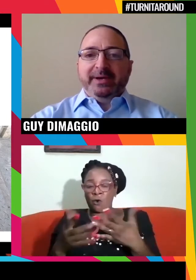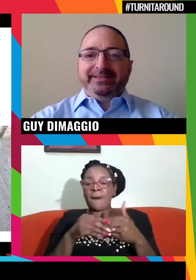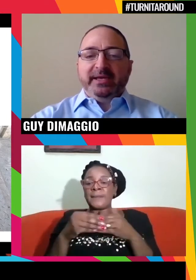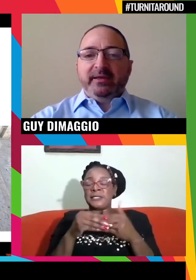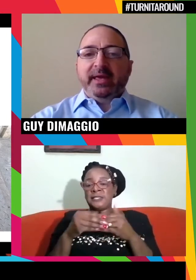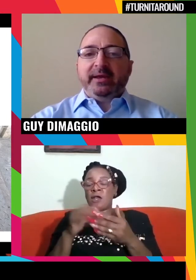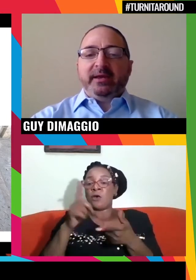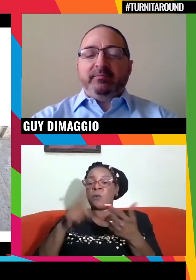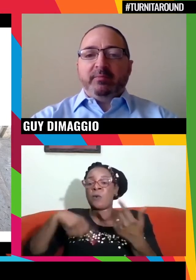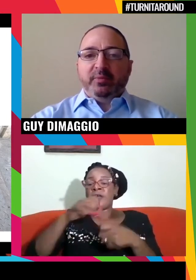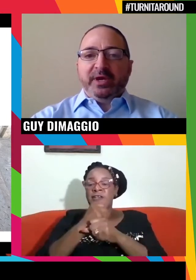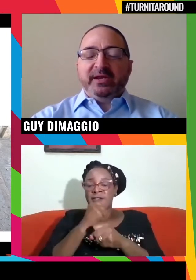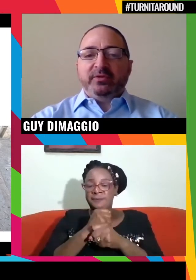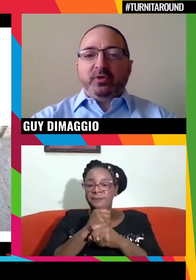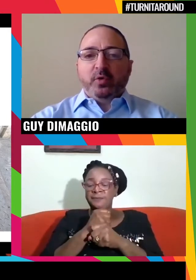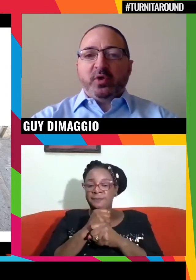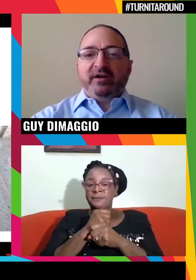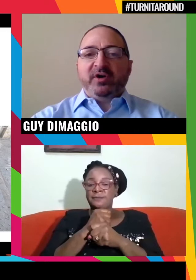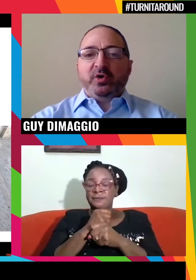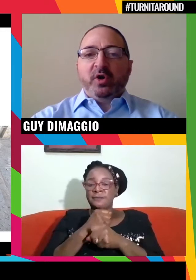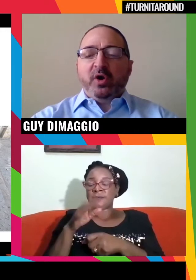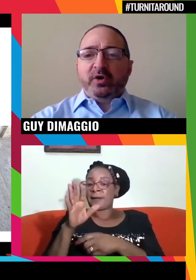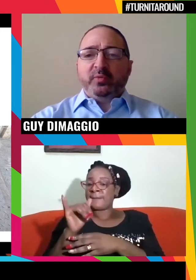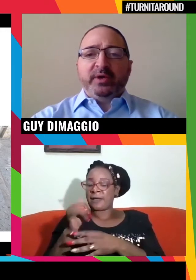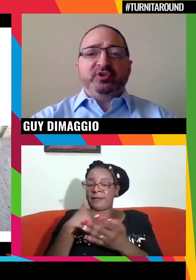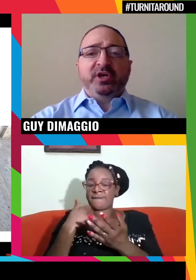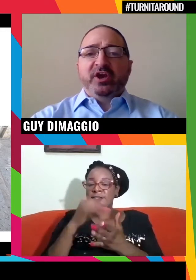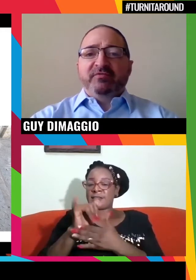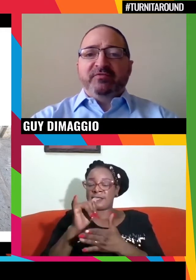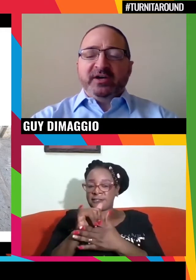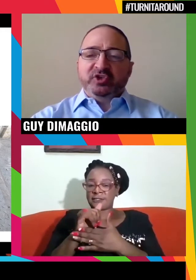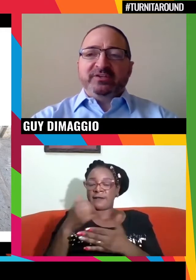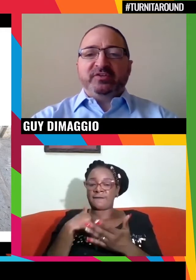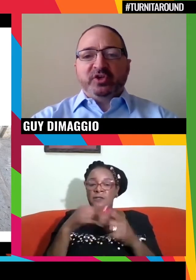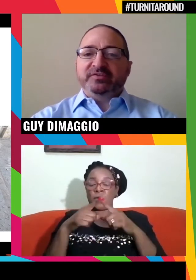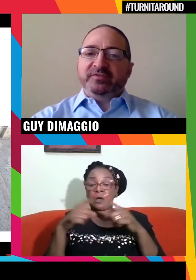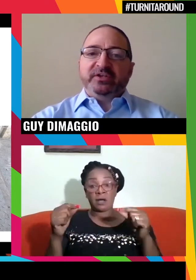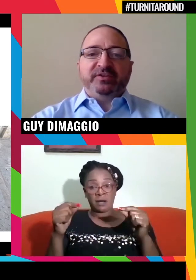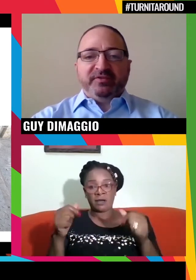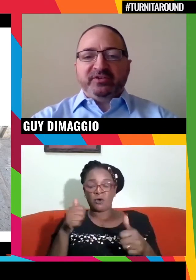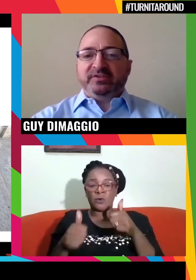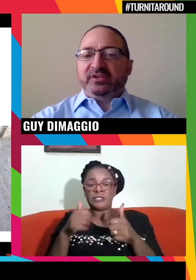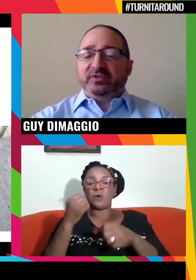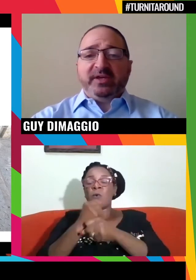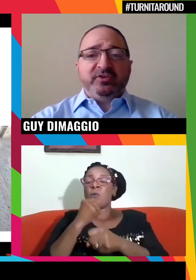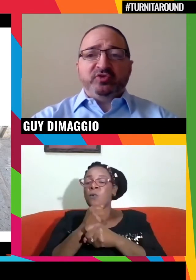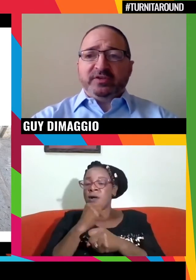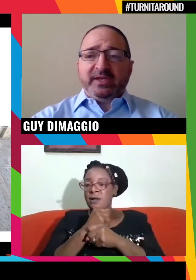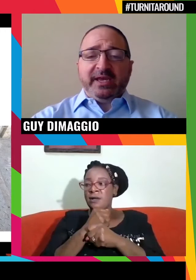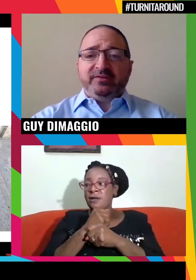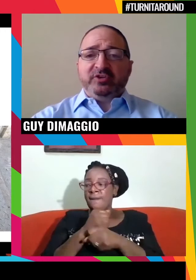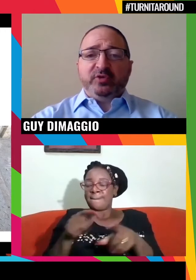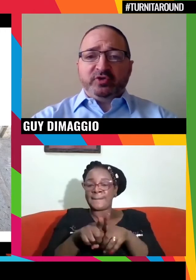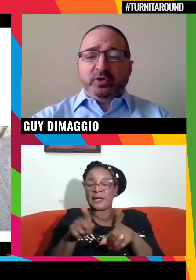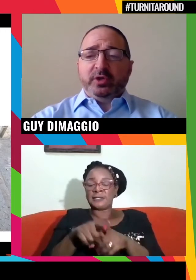is, by taking that and putting it into the core of our card, which functions, looks, feels, and functions, I should say,